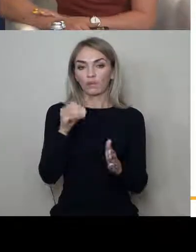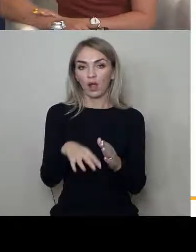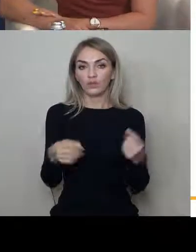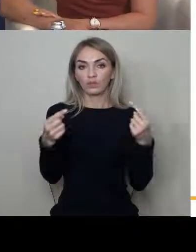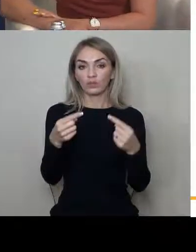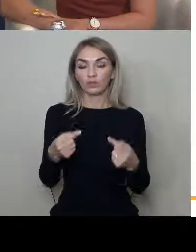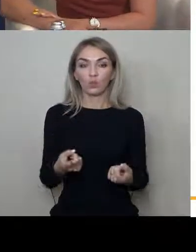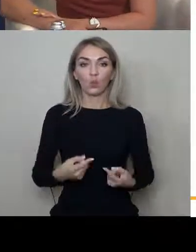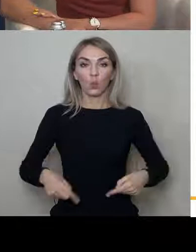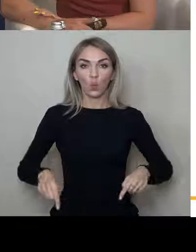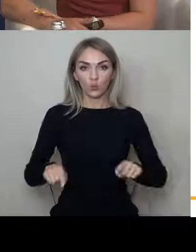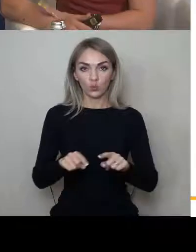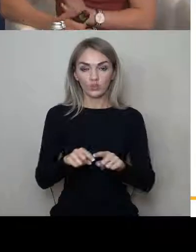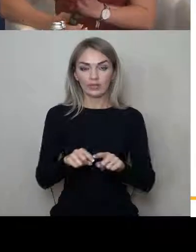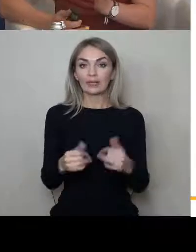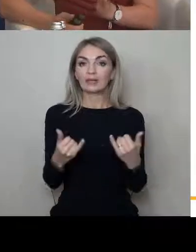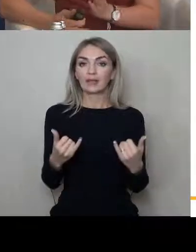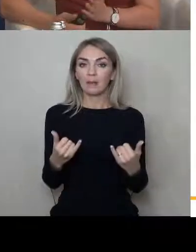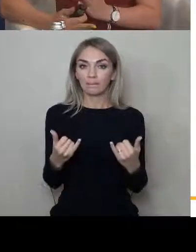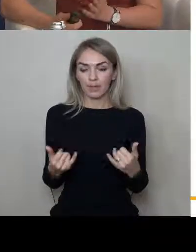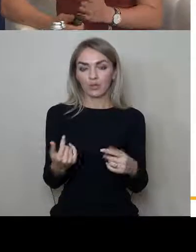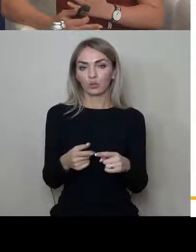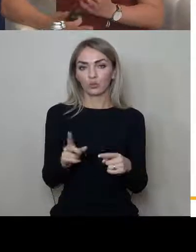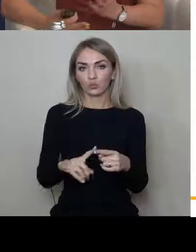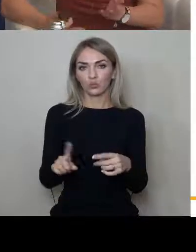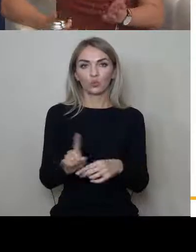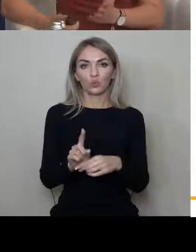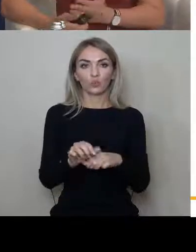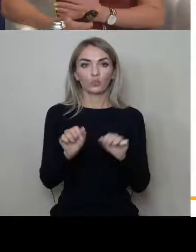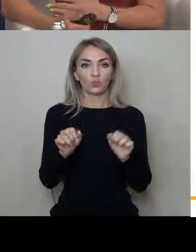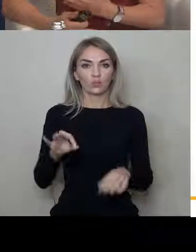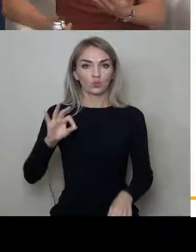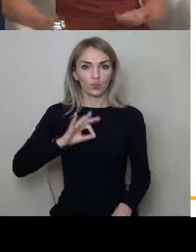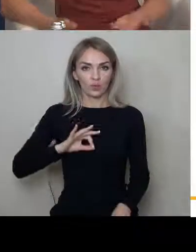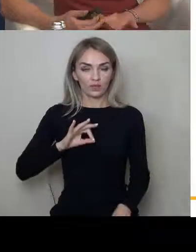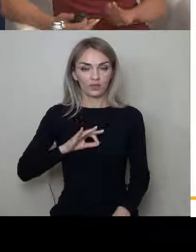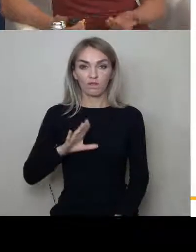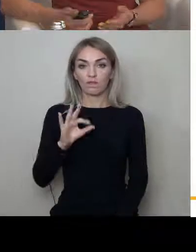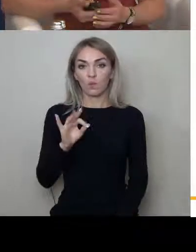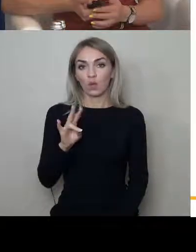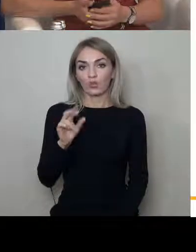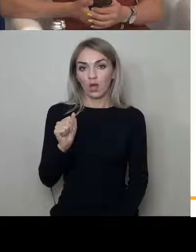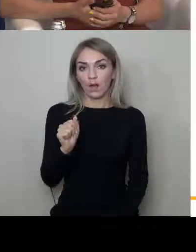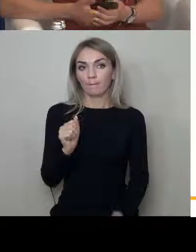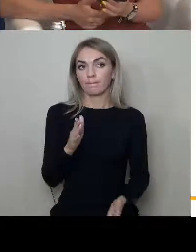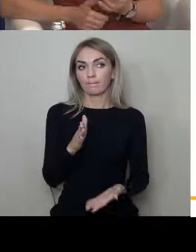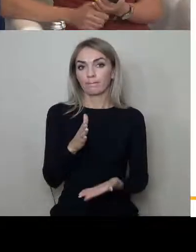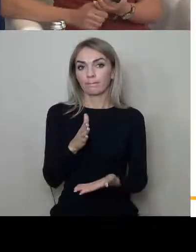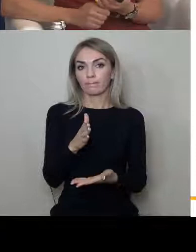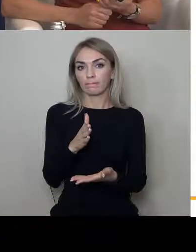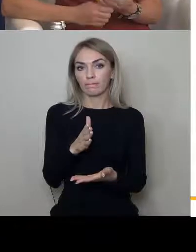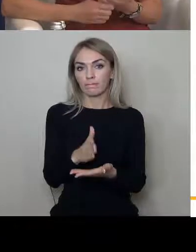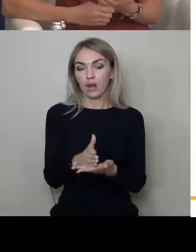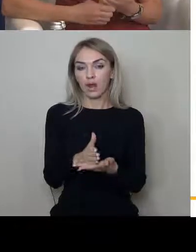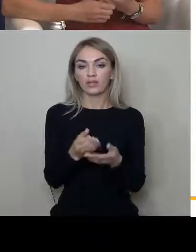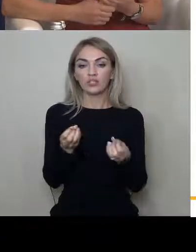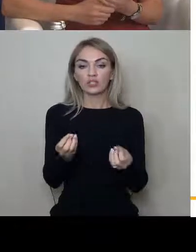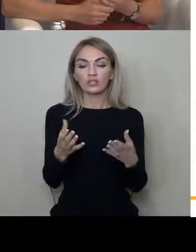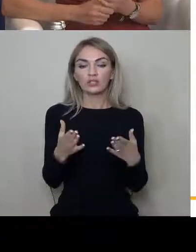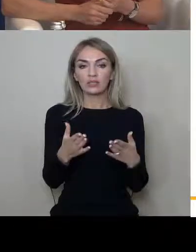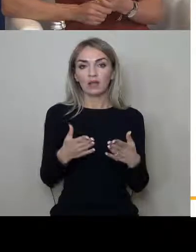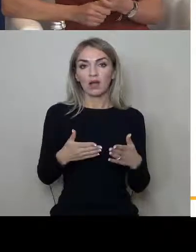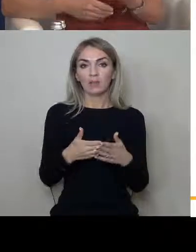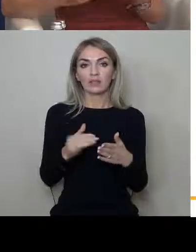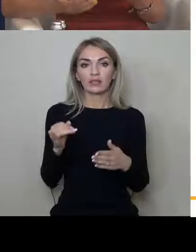when the votes are counted. So this provision can now be applied because it